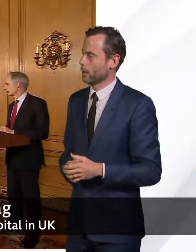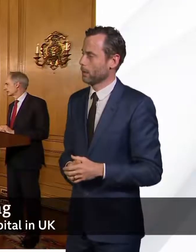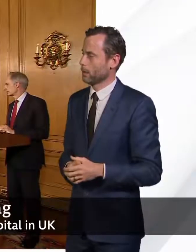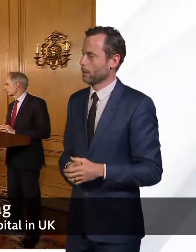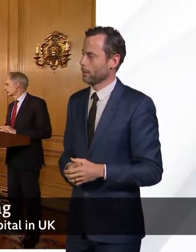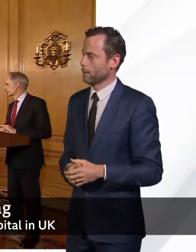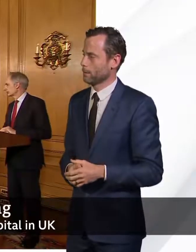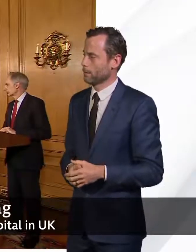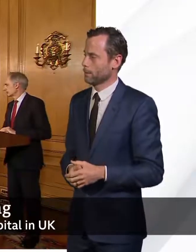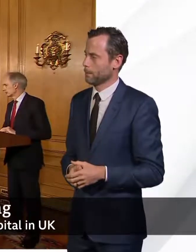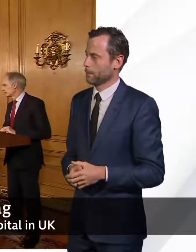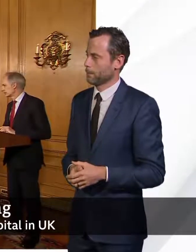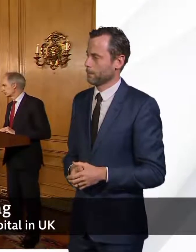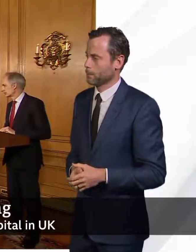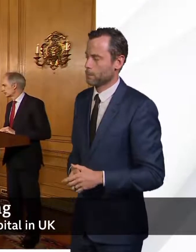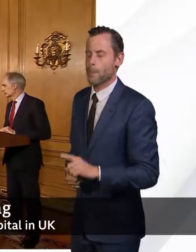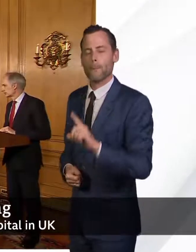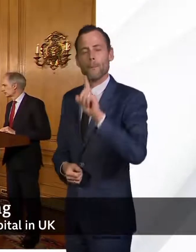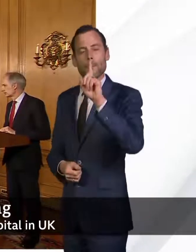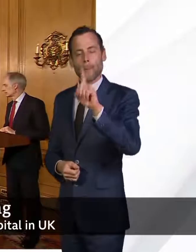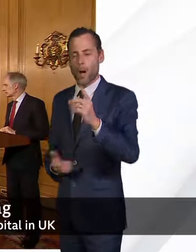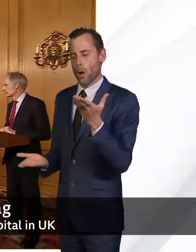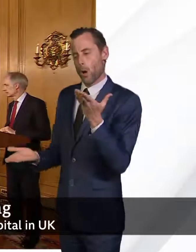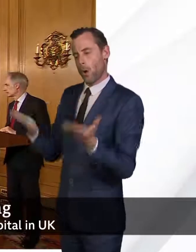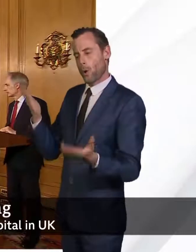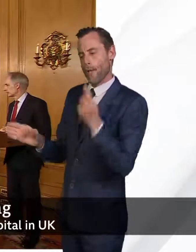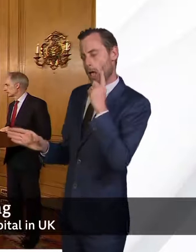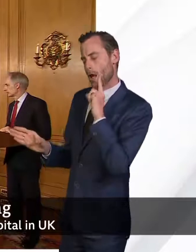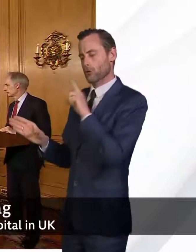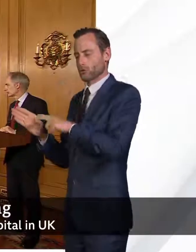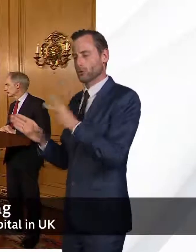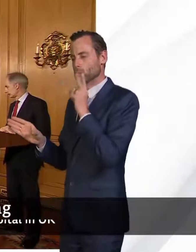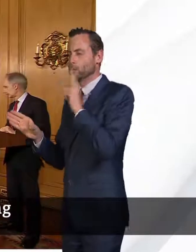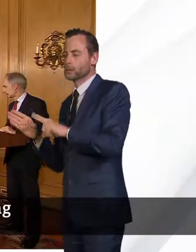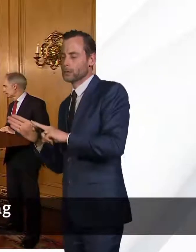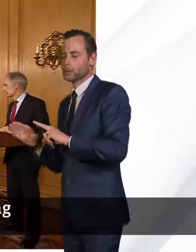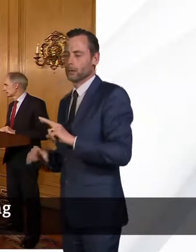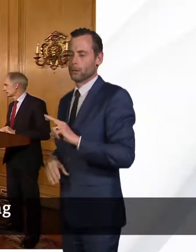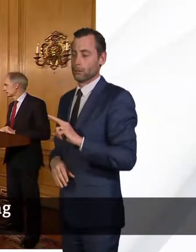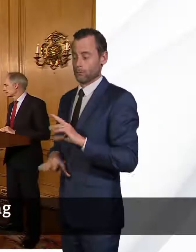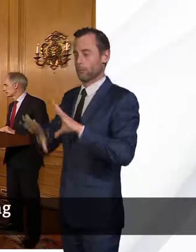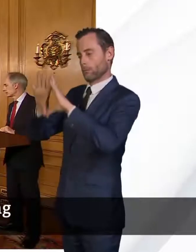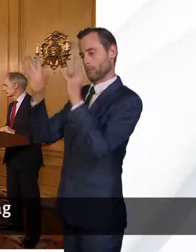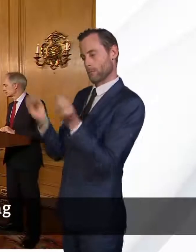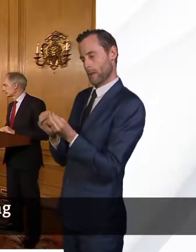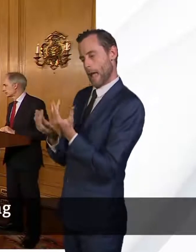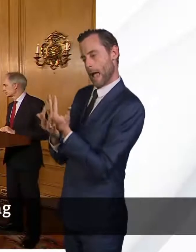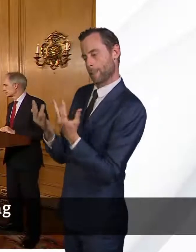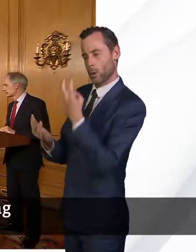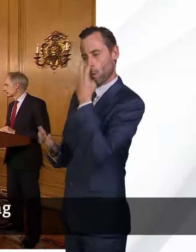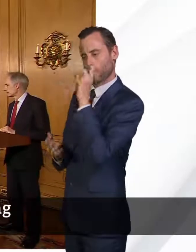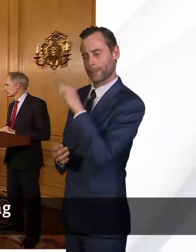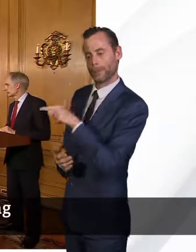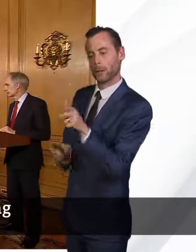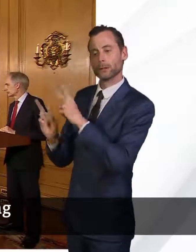putting it in the broad context, but also saying that it is an absolute focus of ours, because